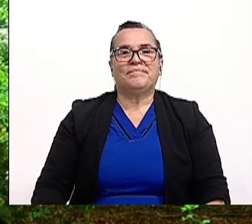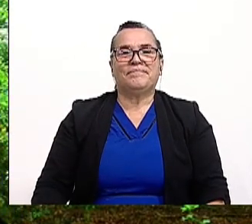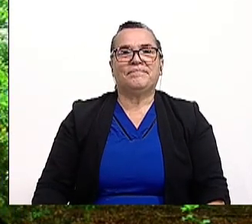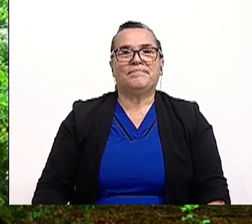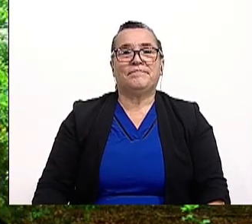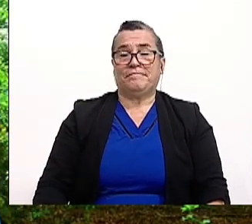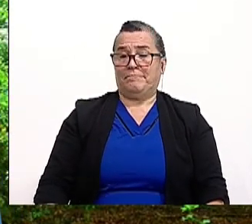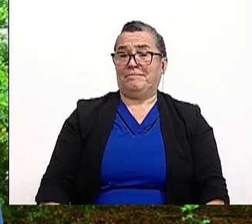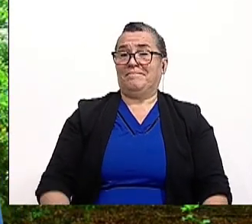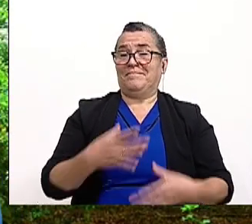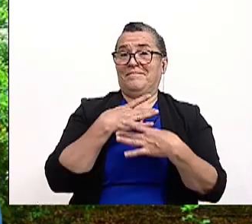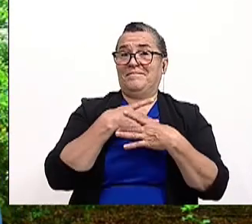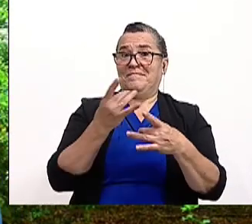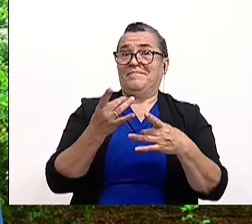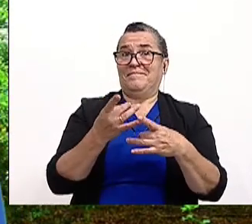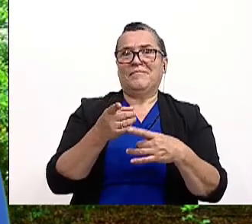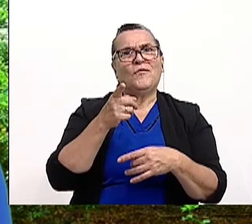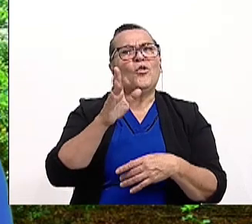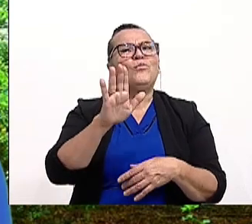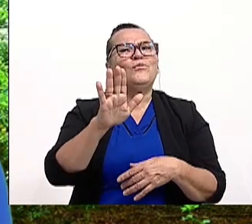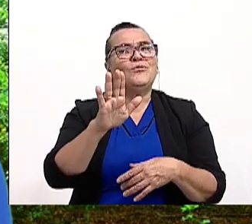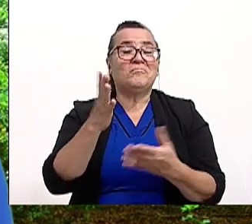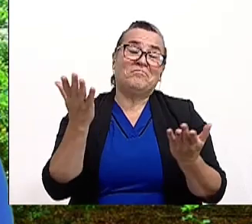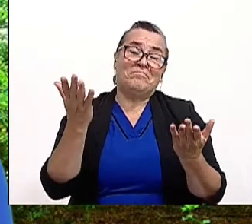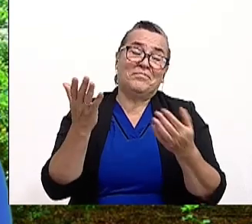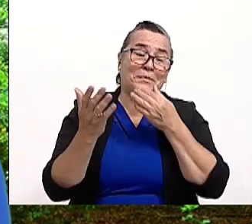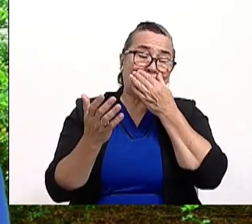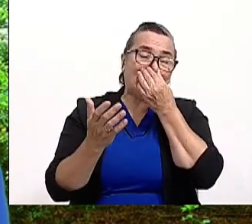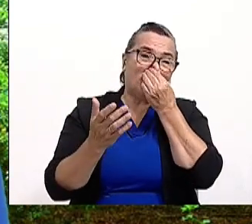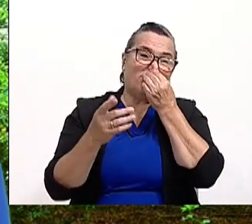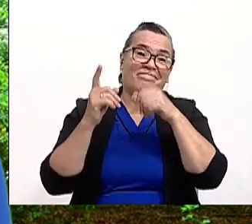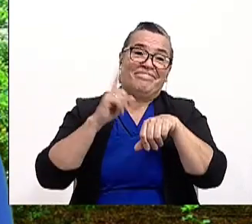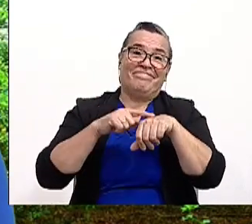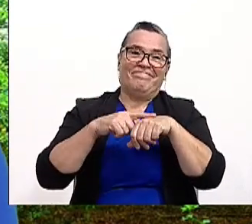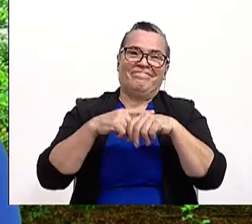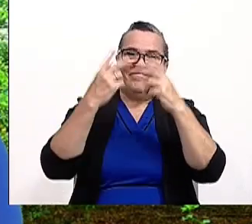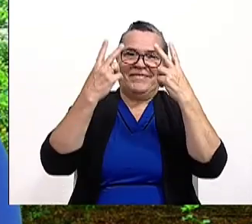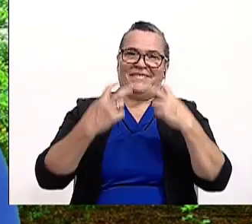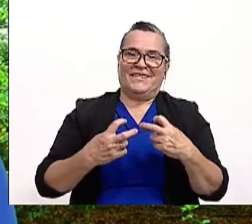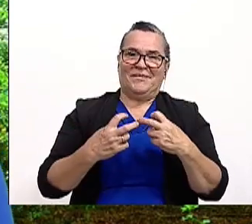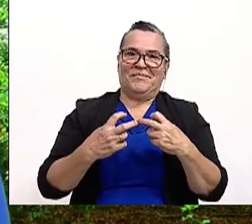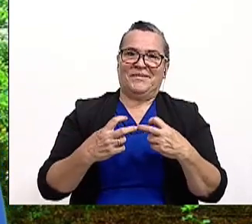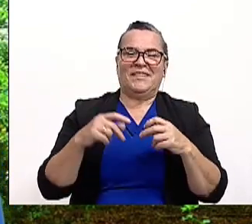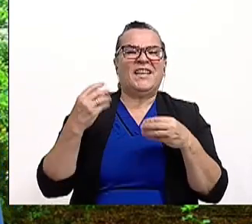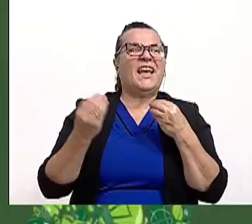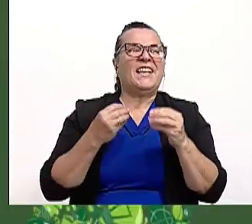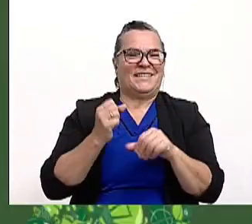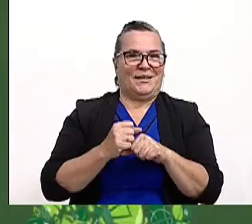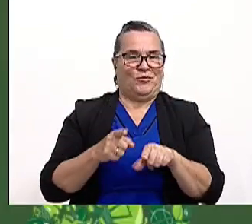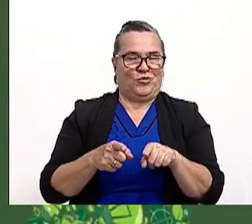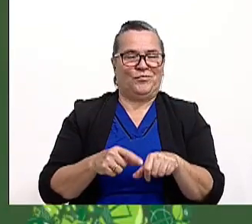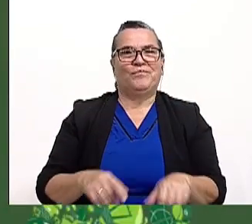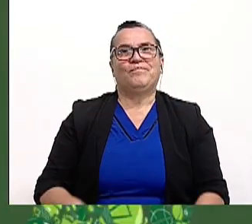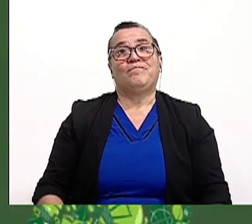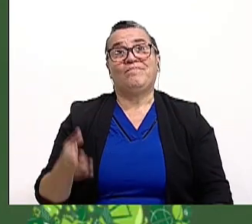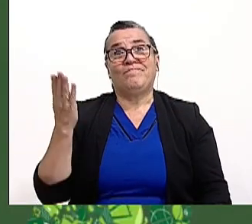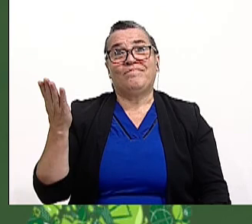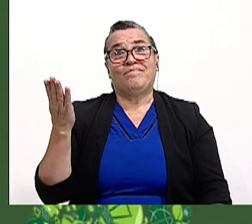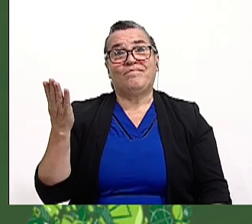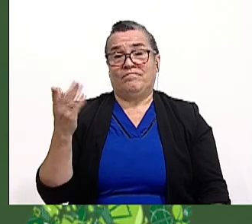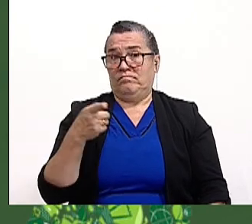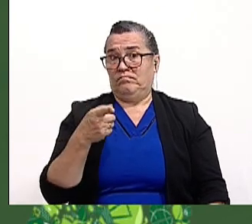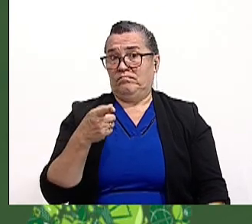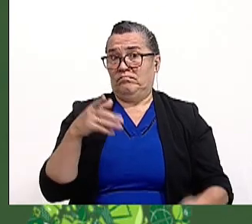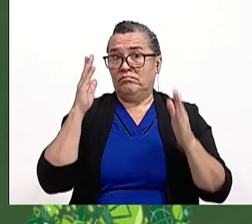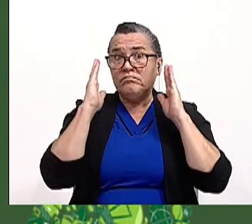Okay, interesting, right? How was yours? Well, it's time to self-assess what we did during today's lesson. Well, did